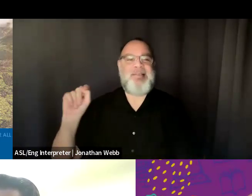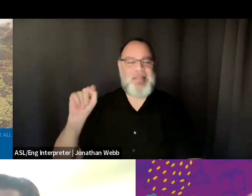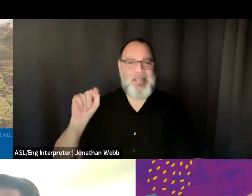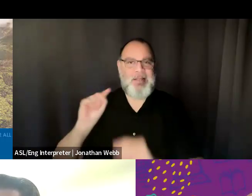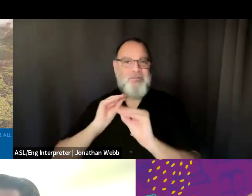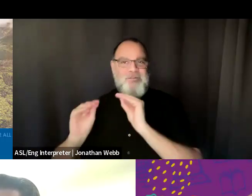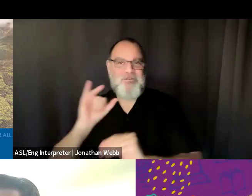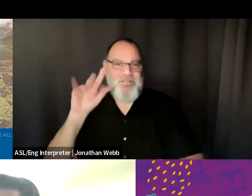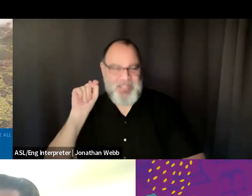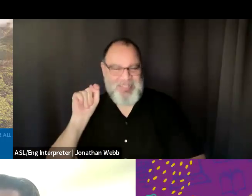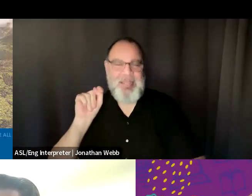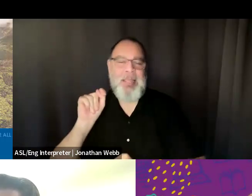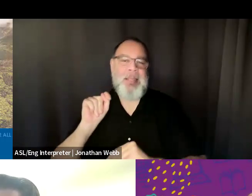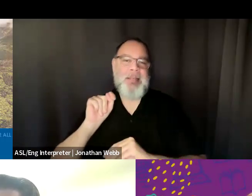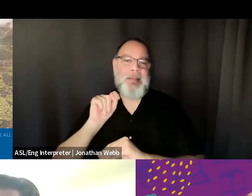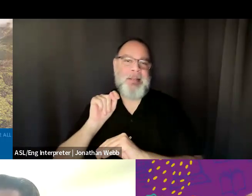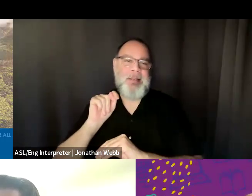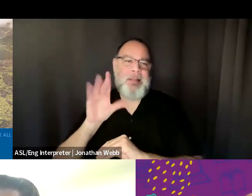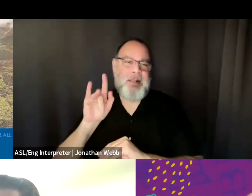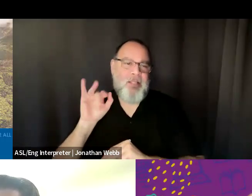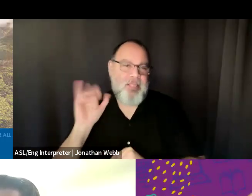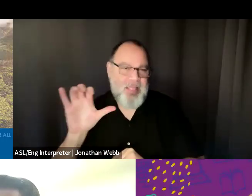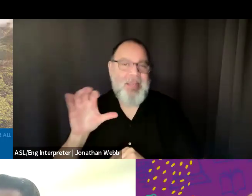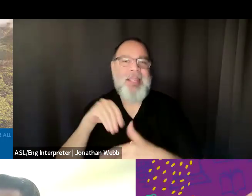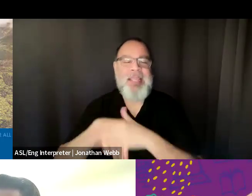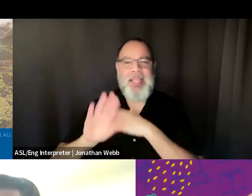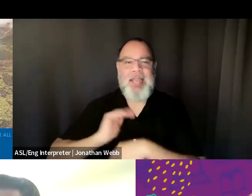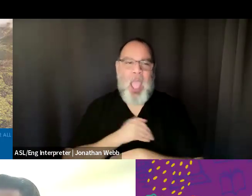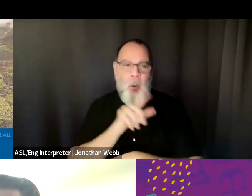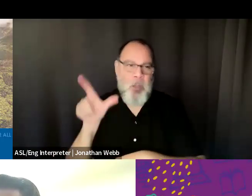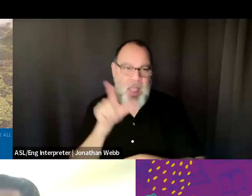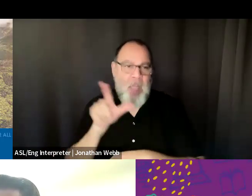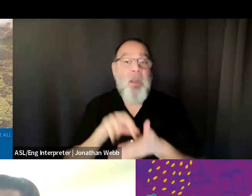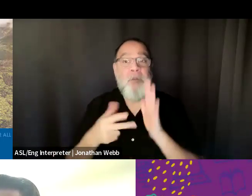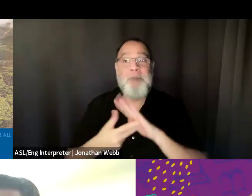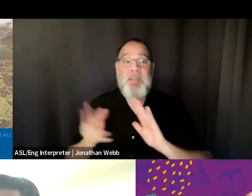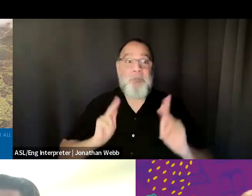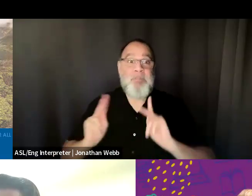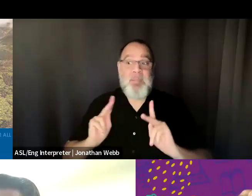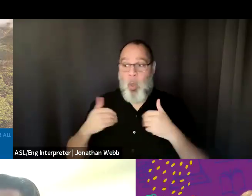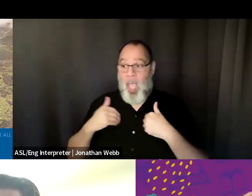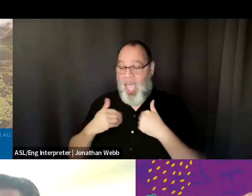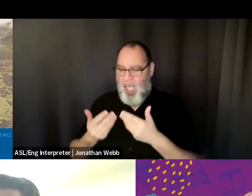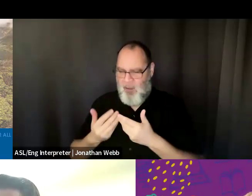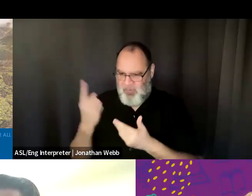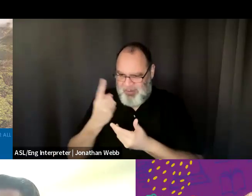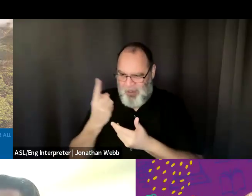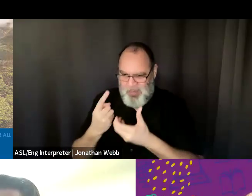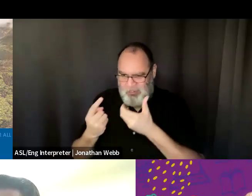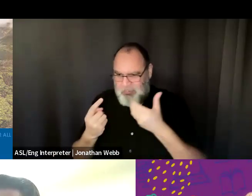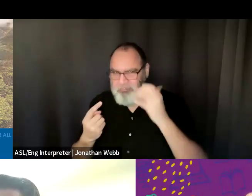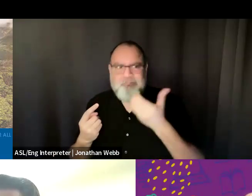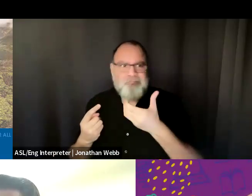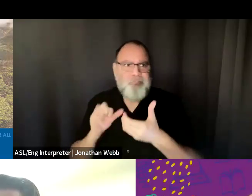expanding towards fixing small electronic devices that will then allow residents in our communities to get access in